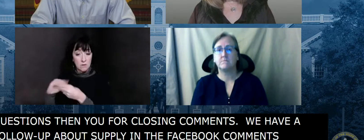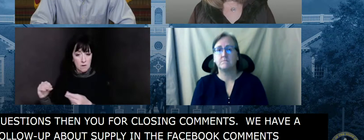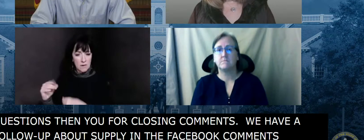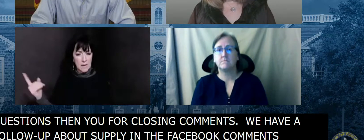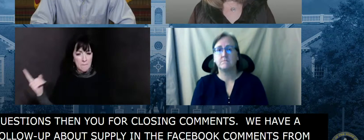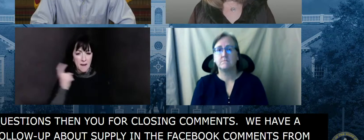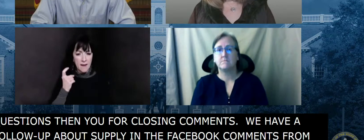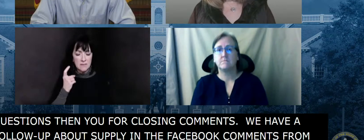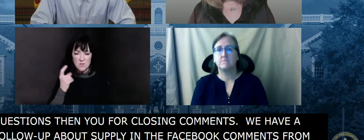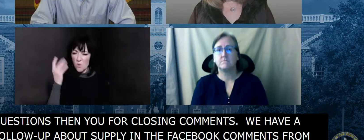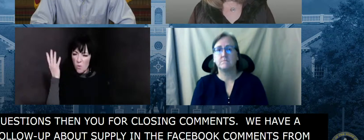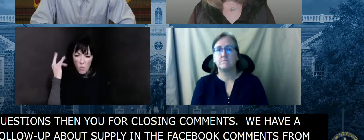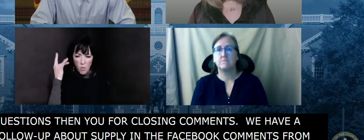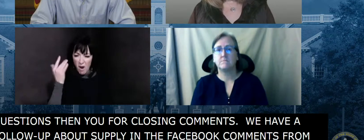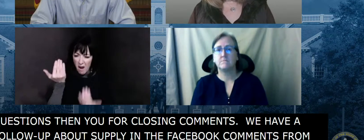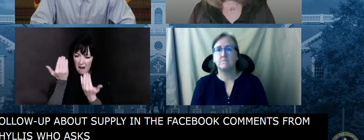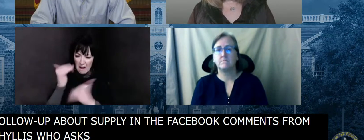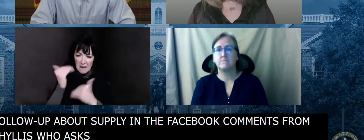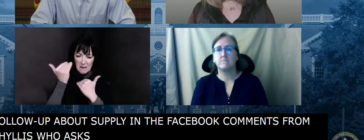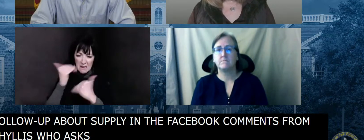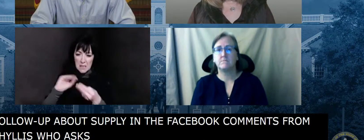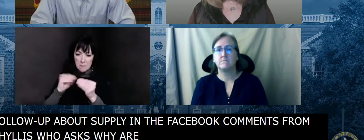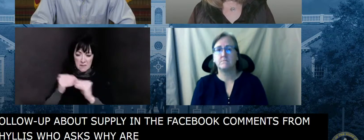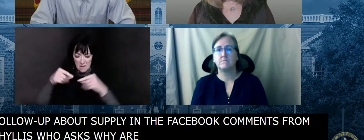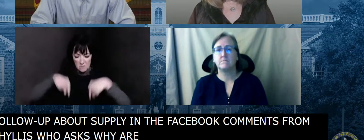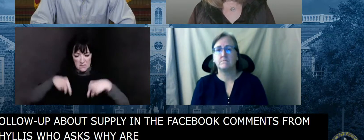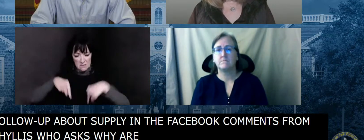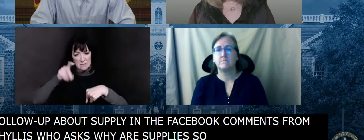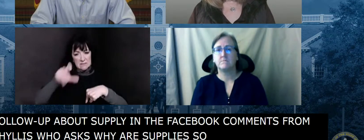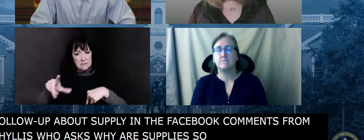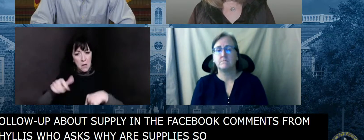why is supply so limited in Delaware